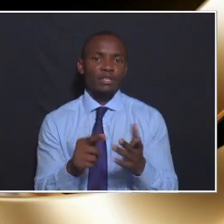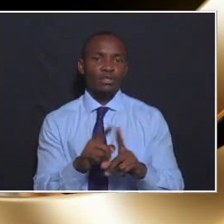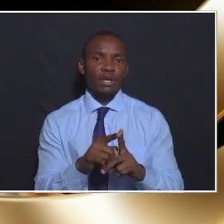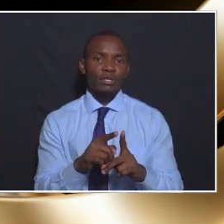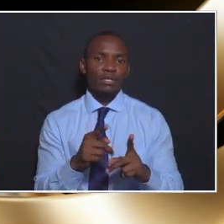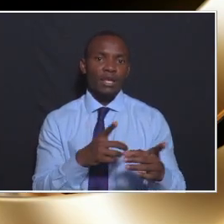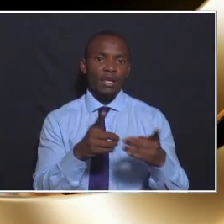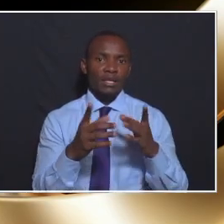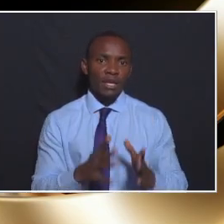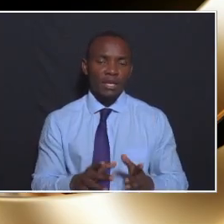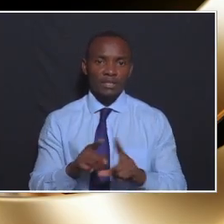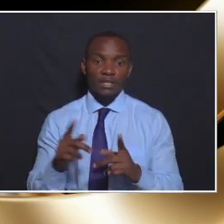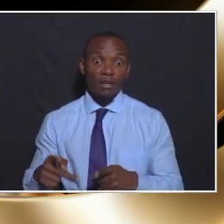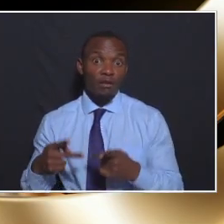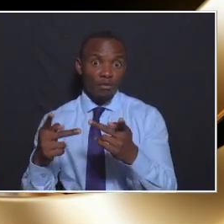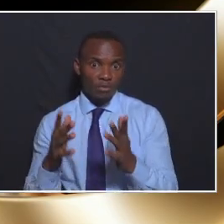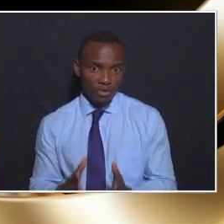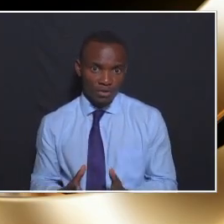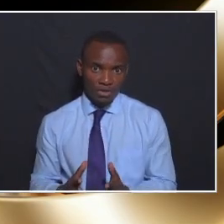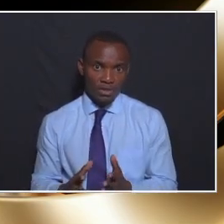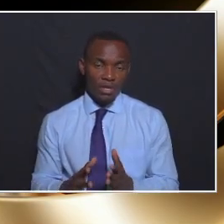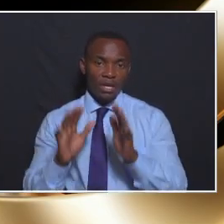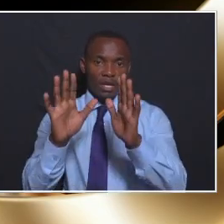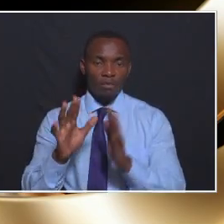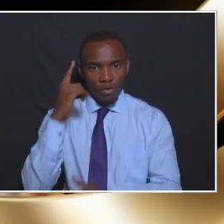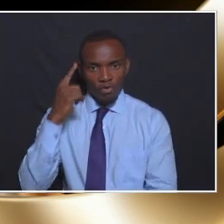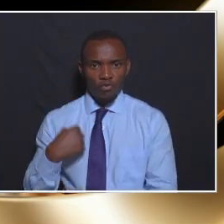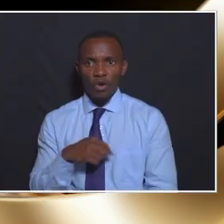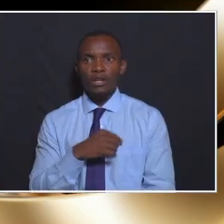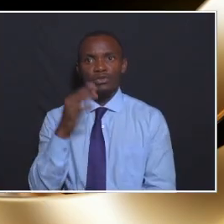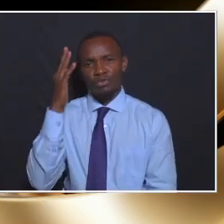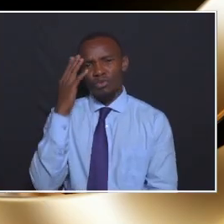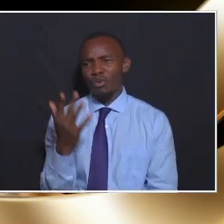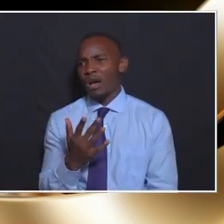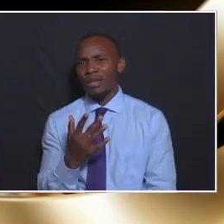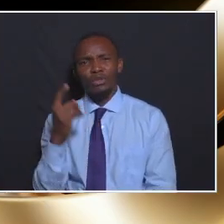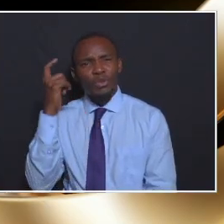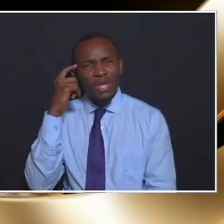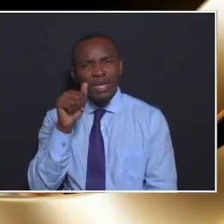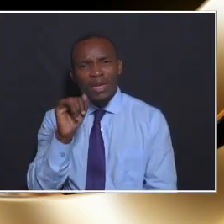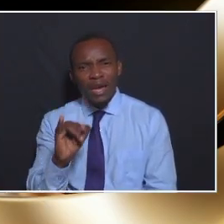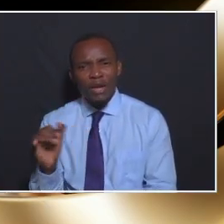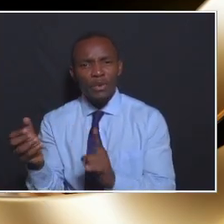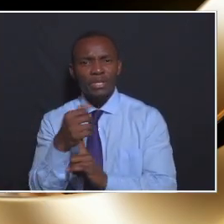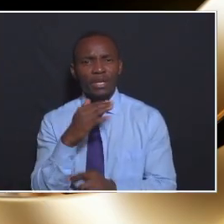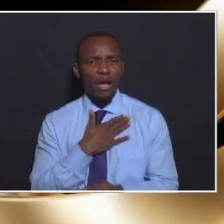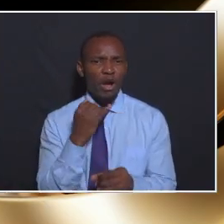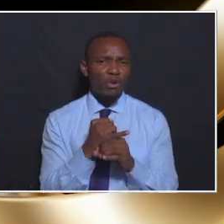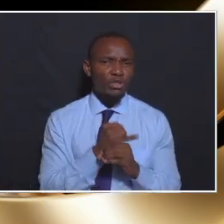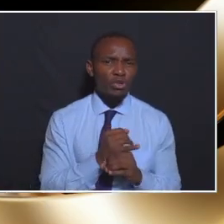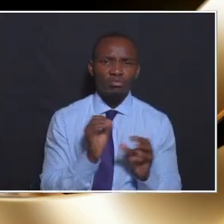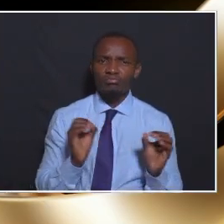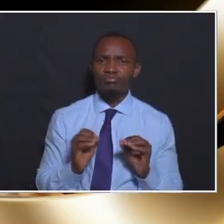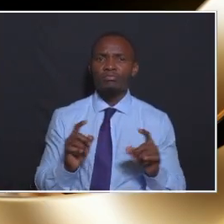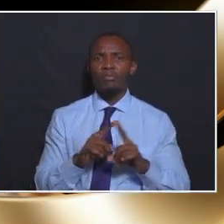not good for us to have the notion that AI is going to take away jobs, is going to take away from us, but we